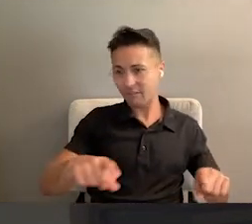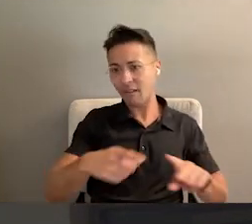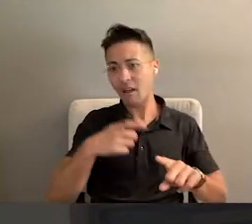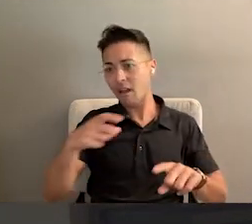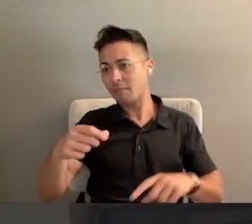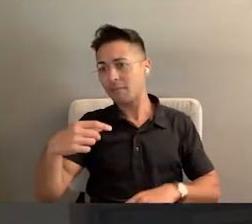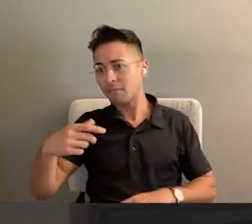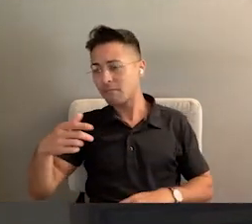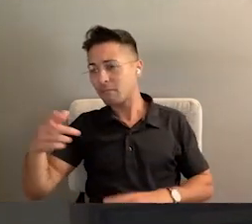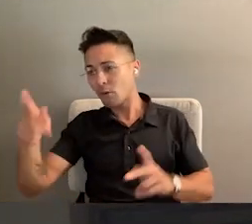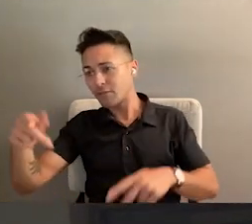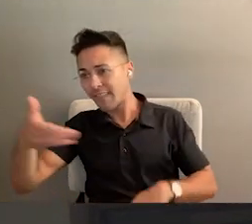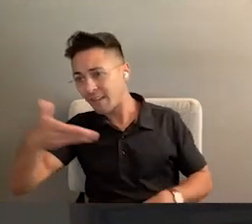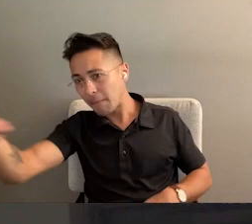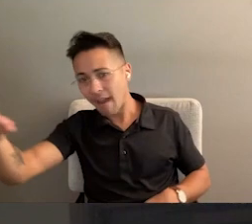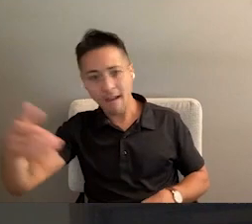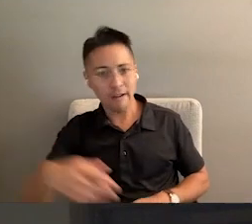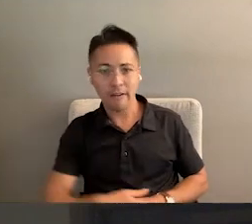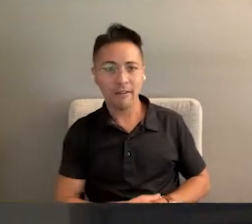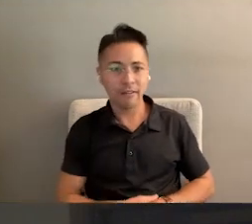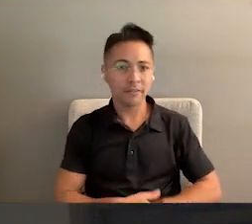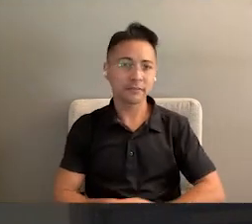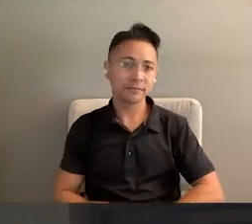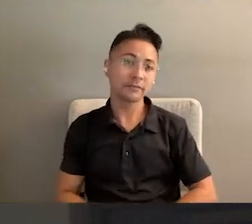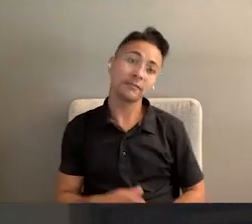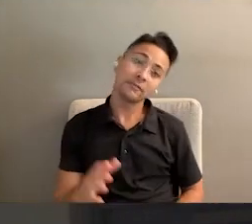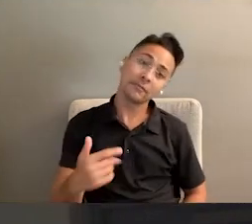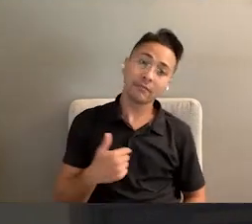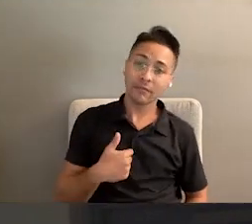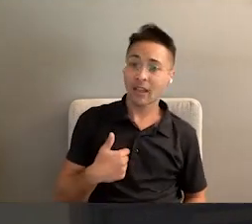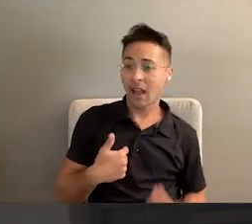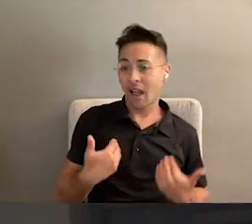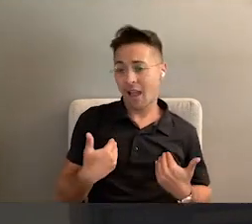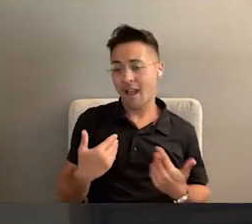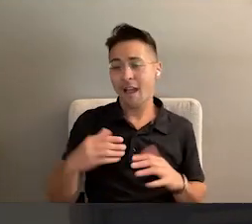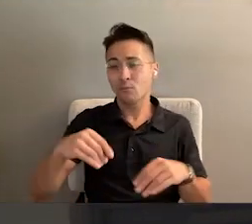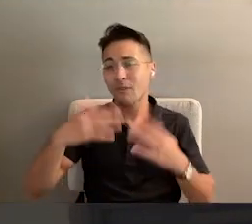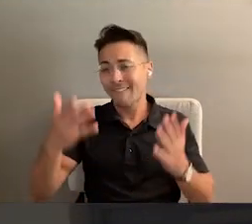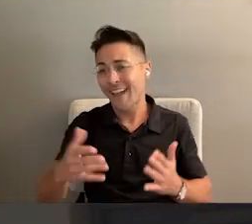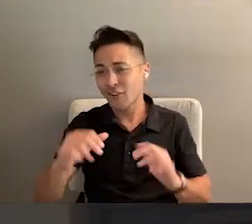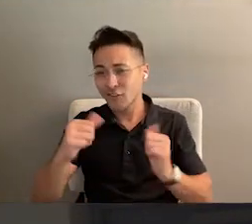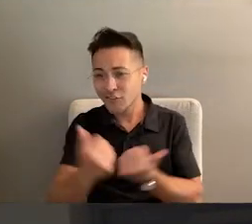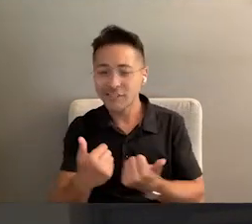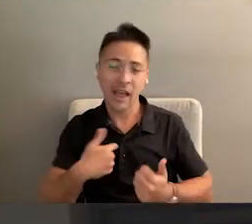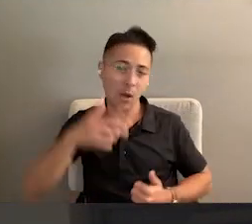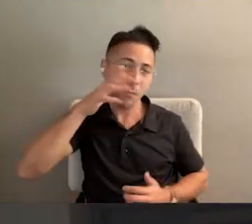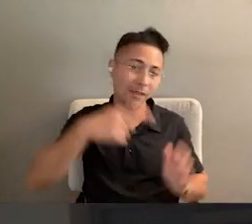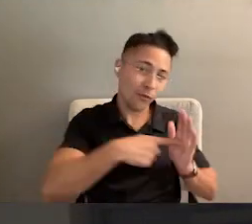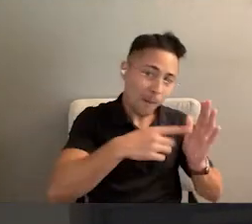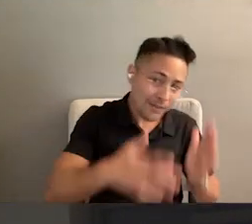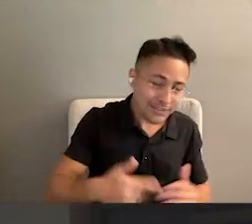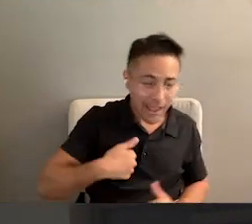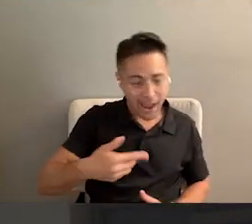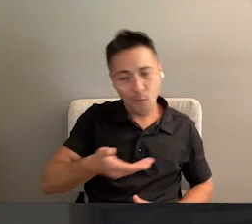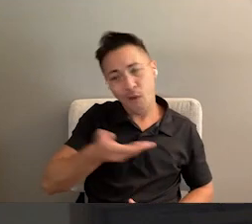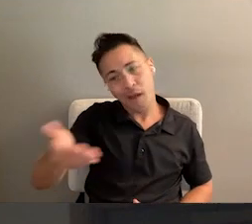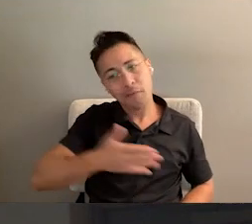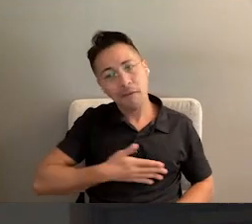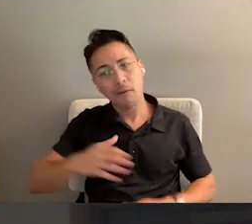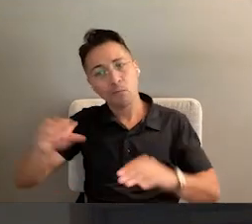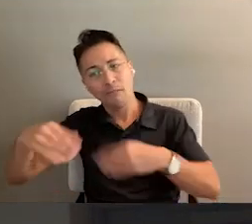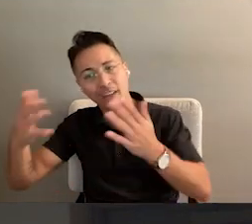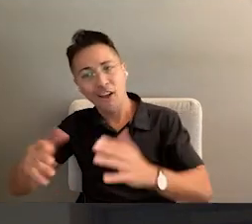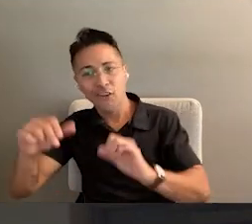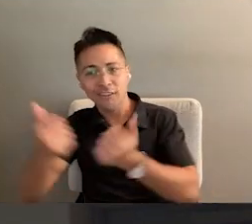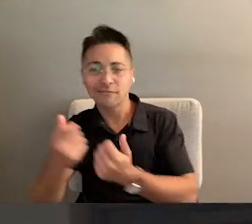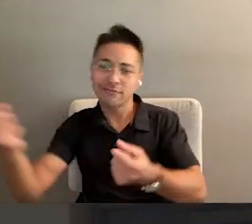They cannot benefit at all from any entity being hired. So you can't, well, I have a provider agency